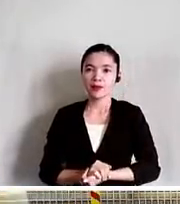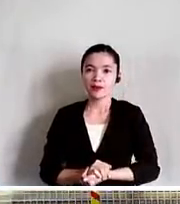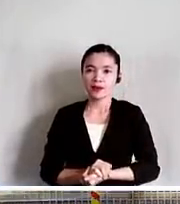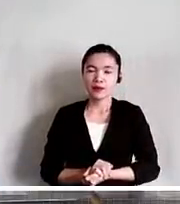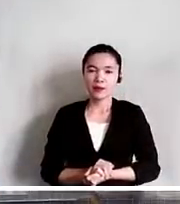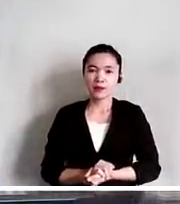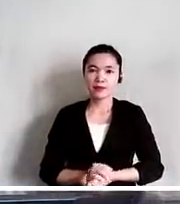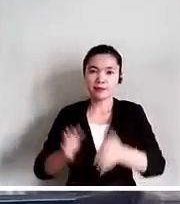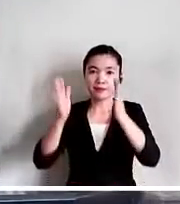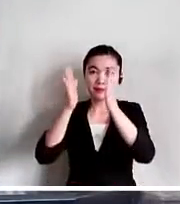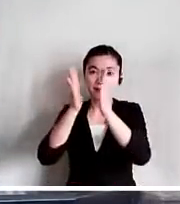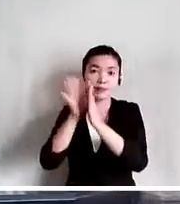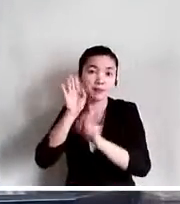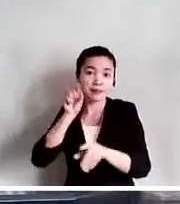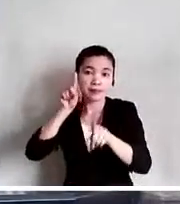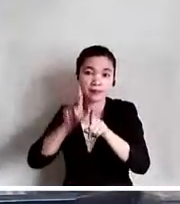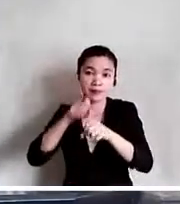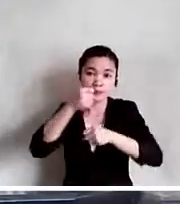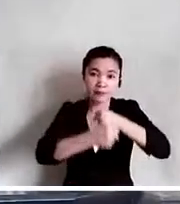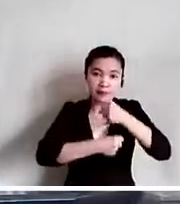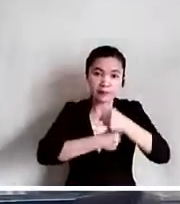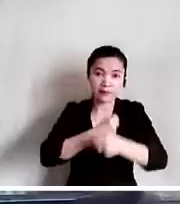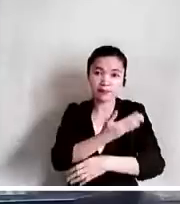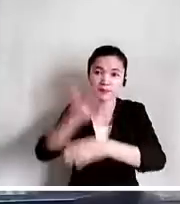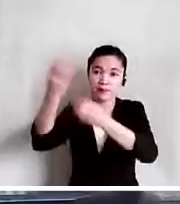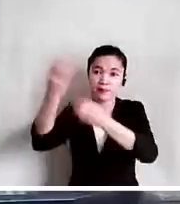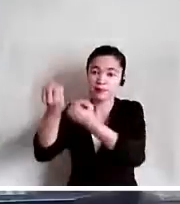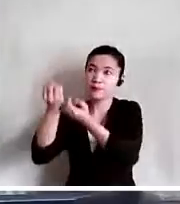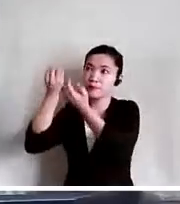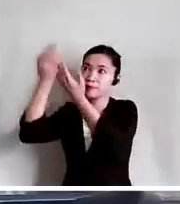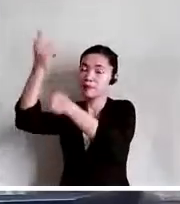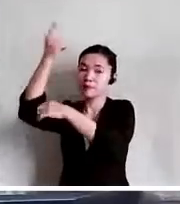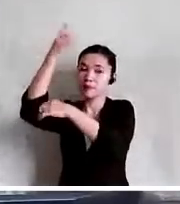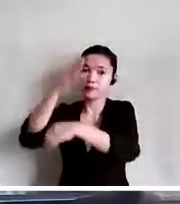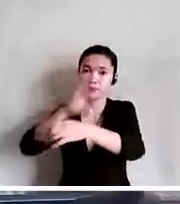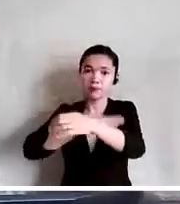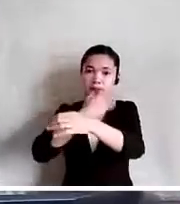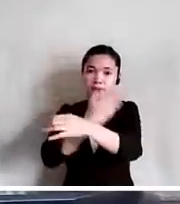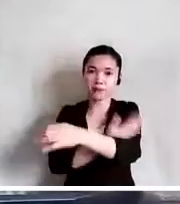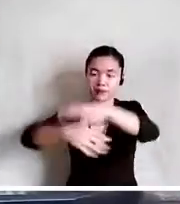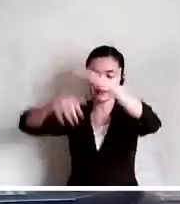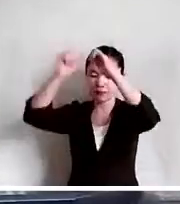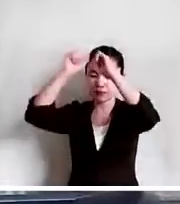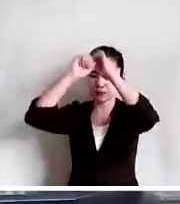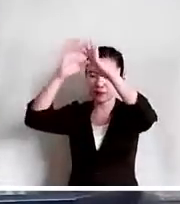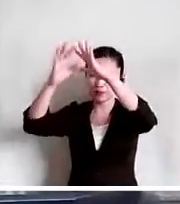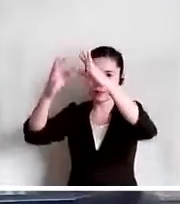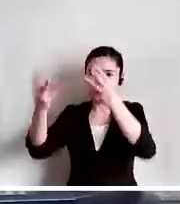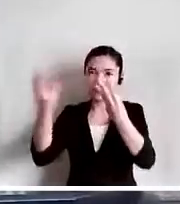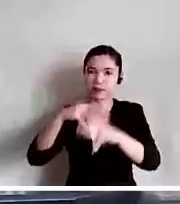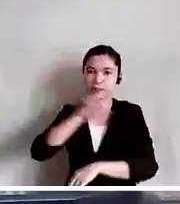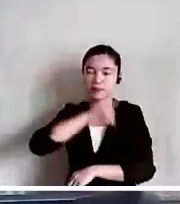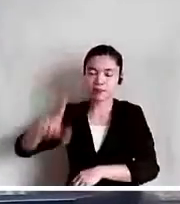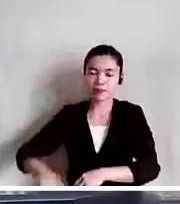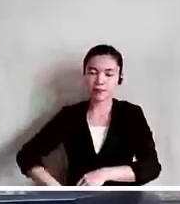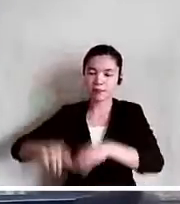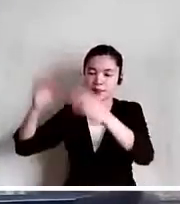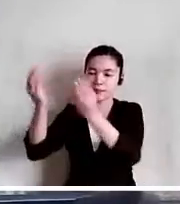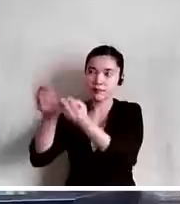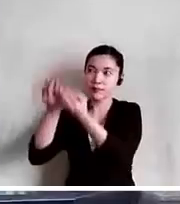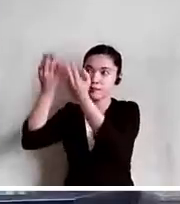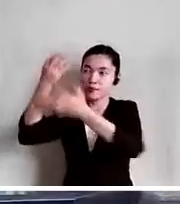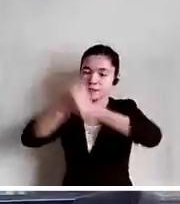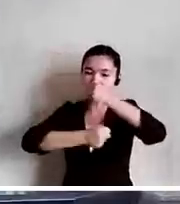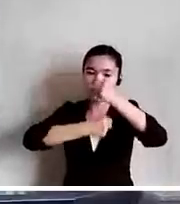Brothers and sisters, that my sacrifice and yours may be made acceptable to God, the Almighty Father. May the Lord accept the sacrifice